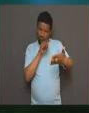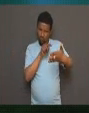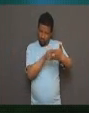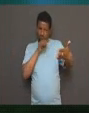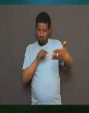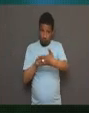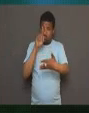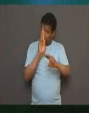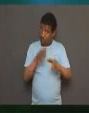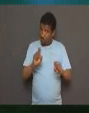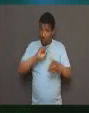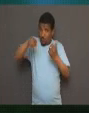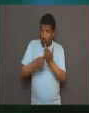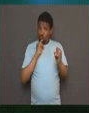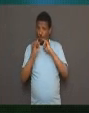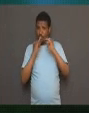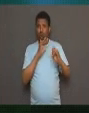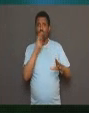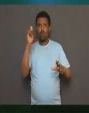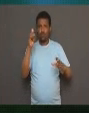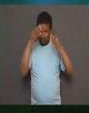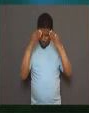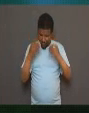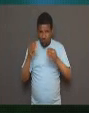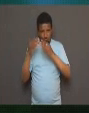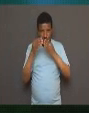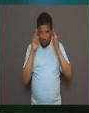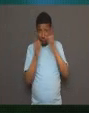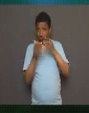that the information is not misleading.